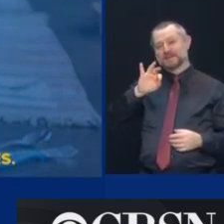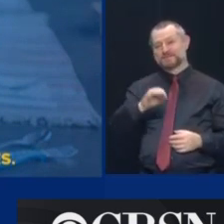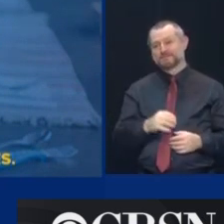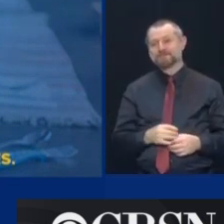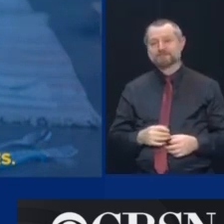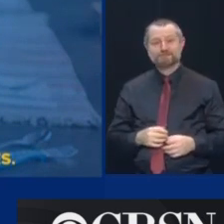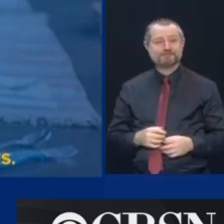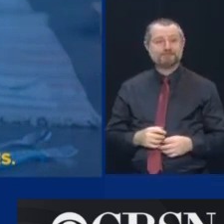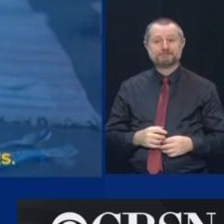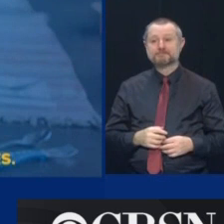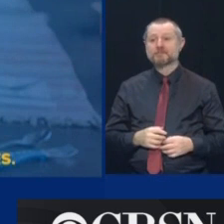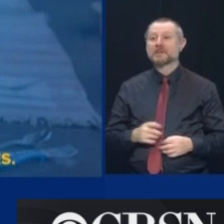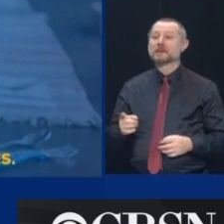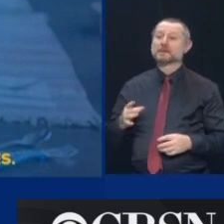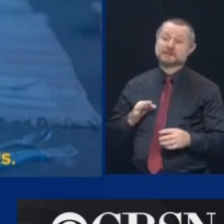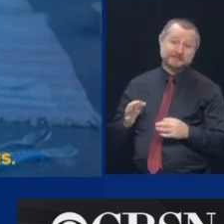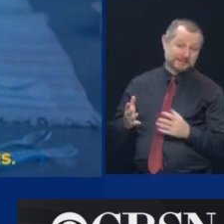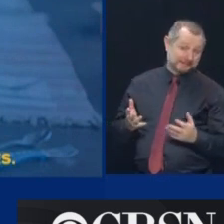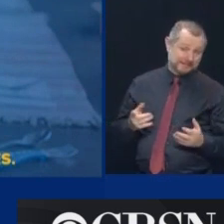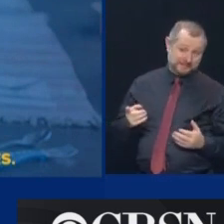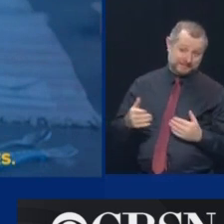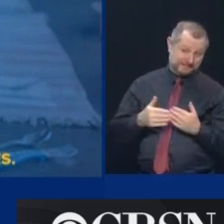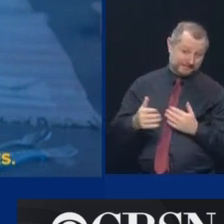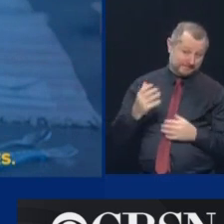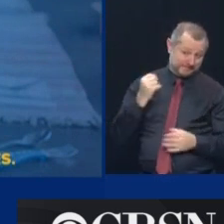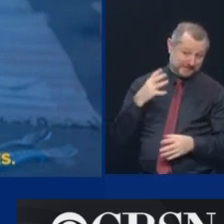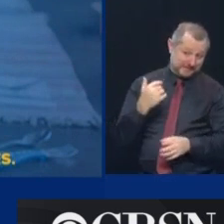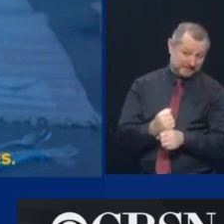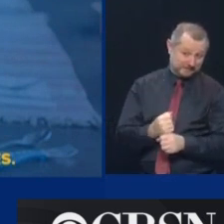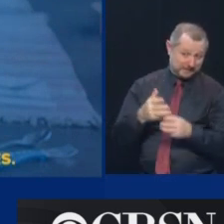you start to think, you know, how many Thanksgivings do I have left?